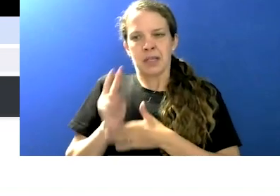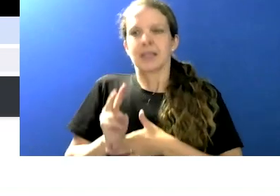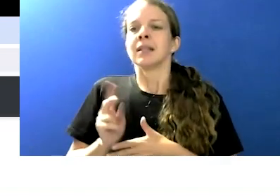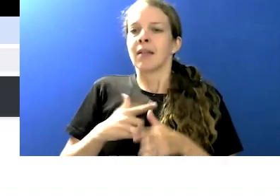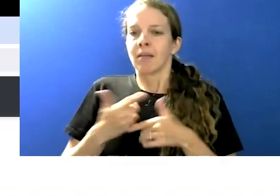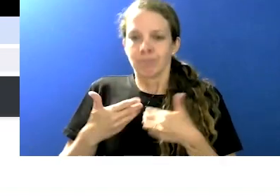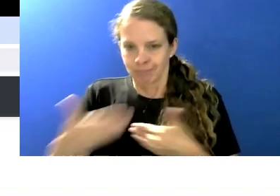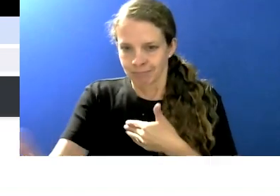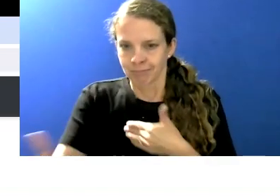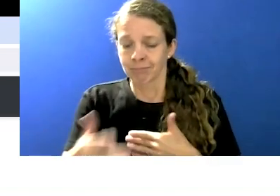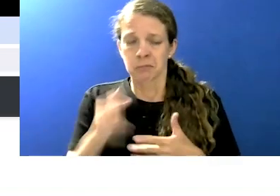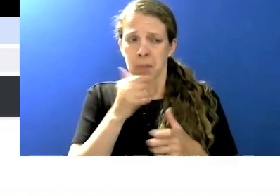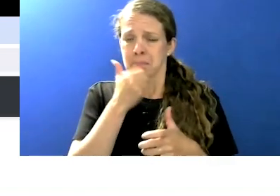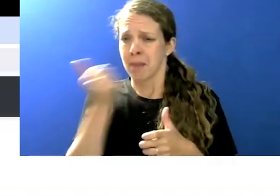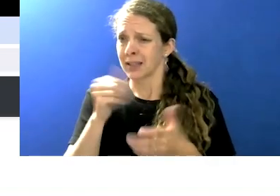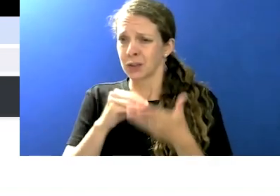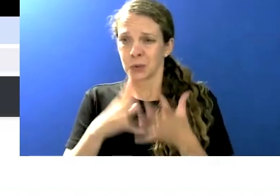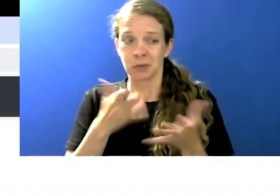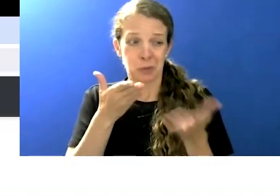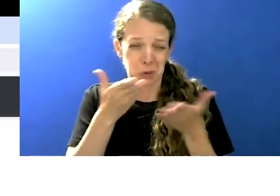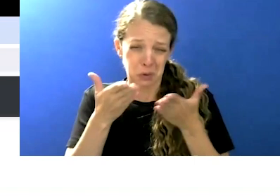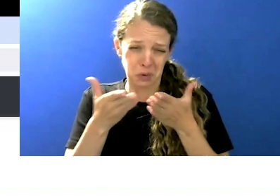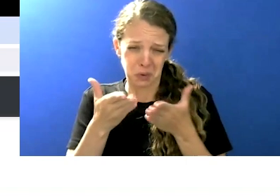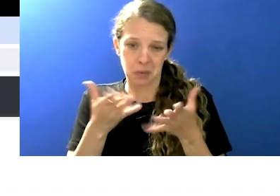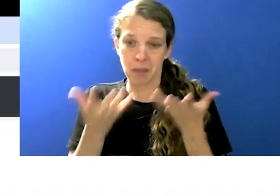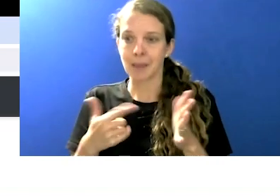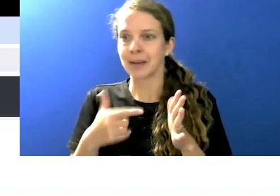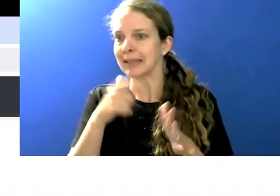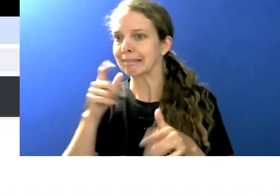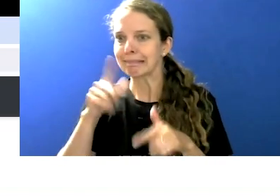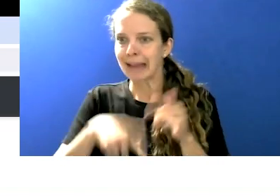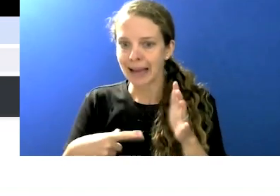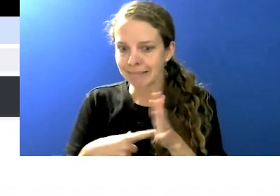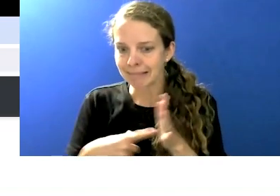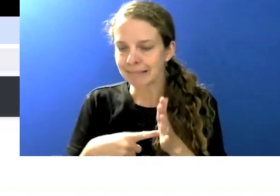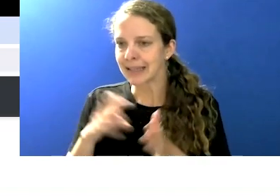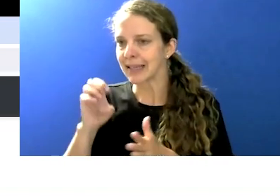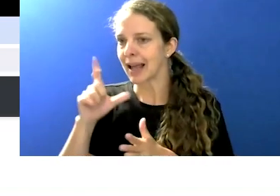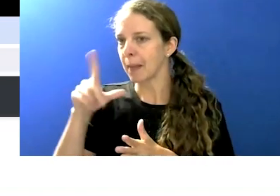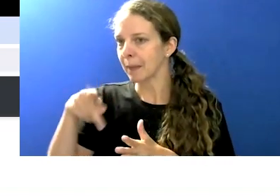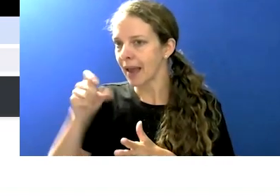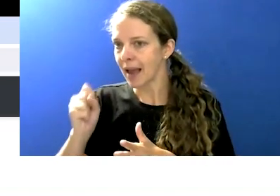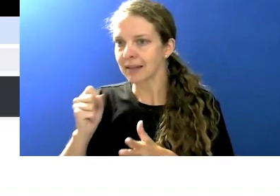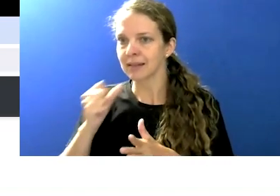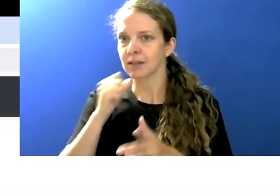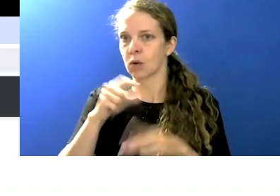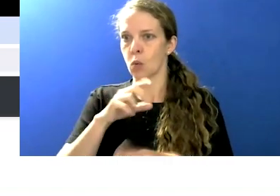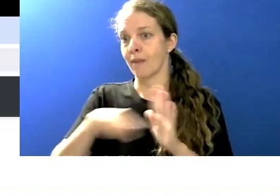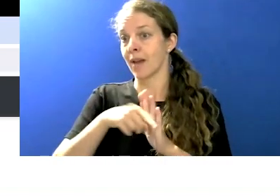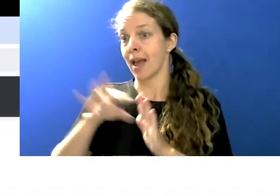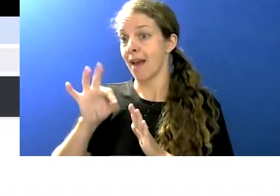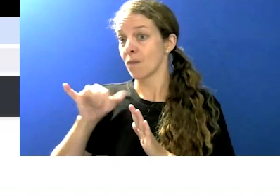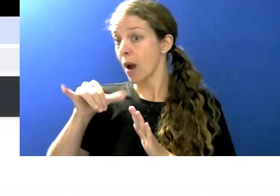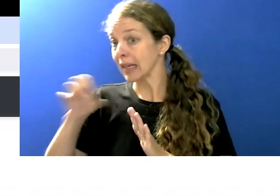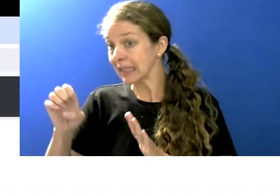many students that essentially maybe didn't meet the deadline for EOPS or probably didn't meet the qualifications for FYE. They